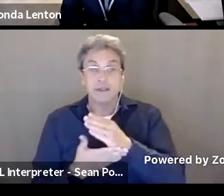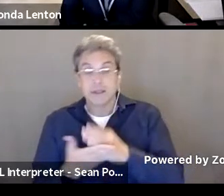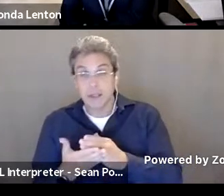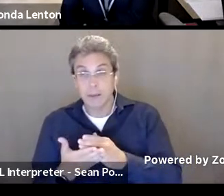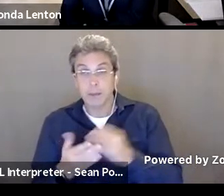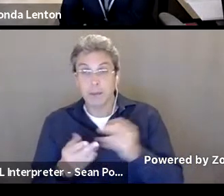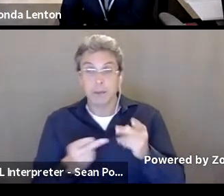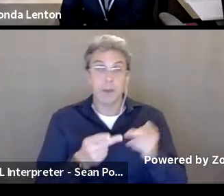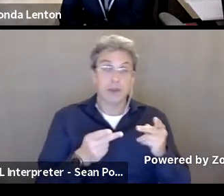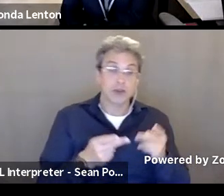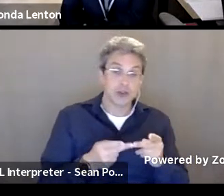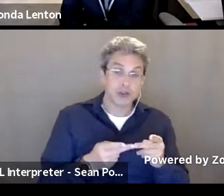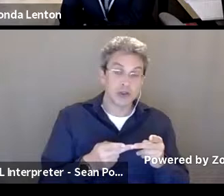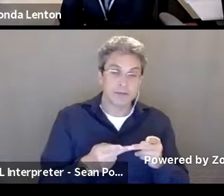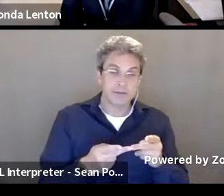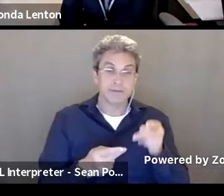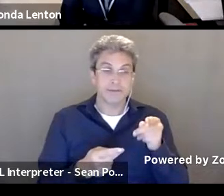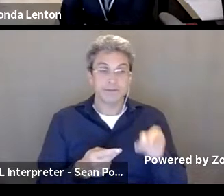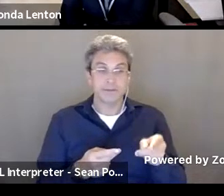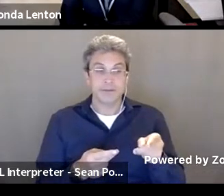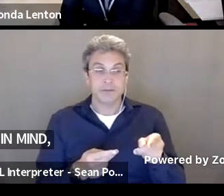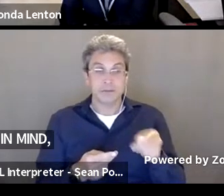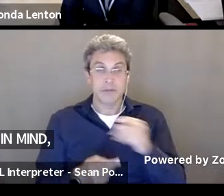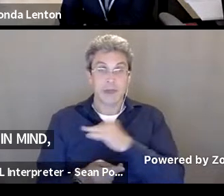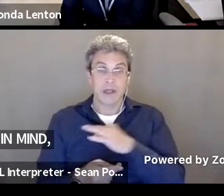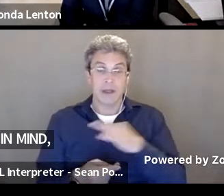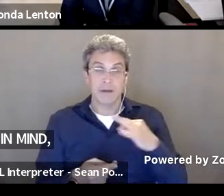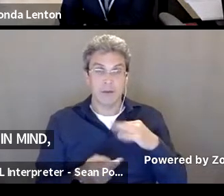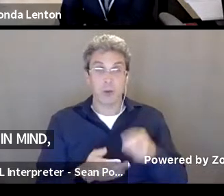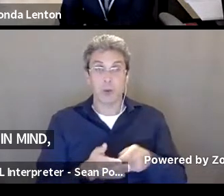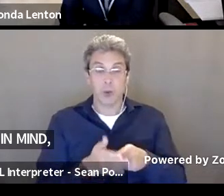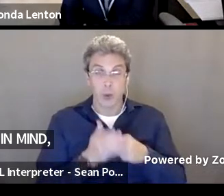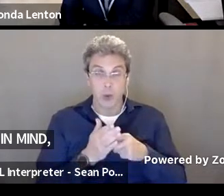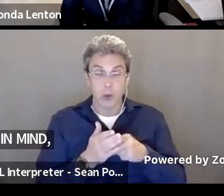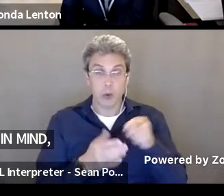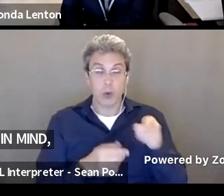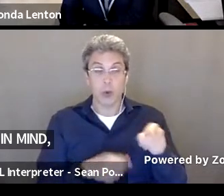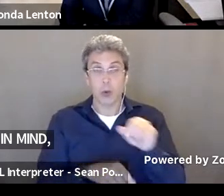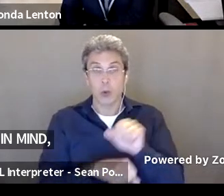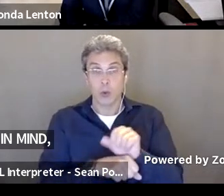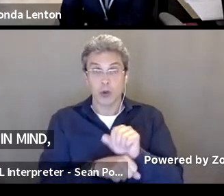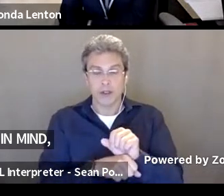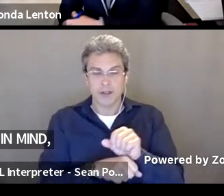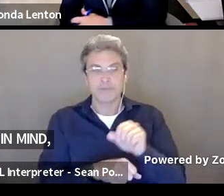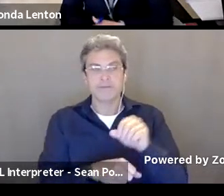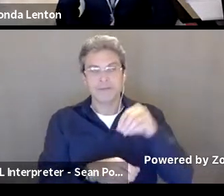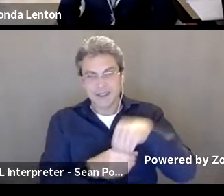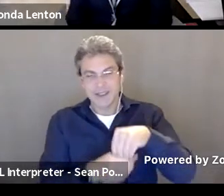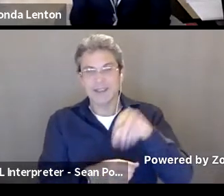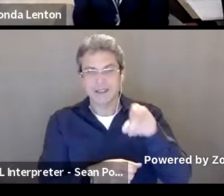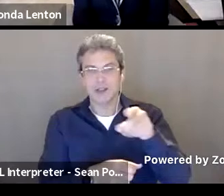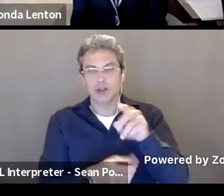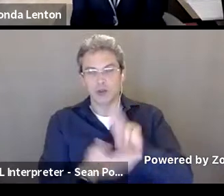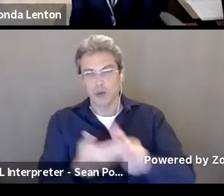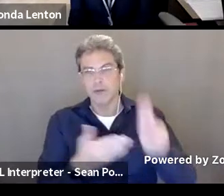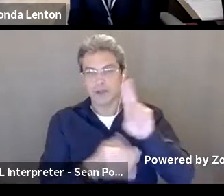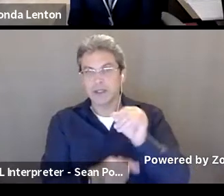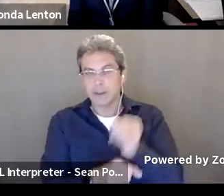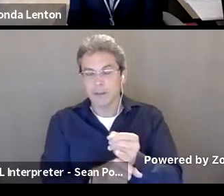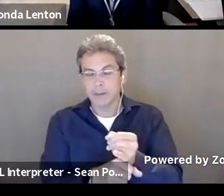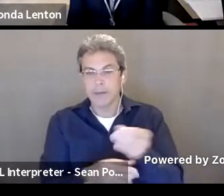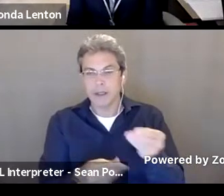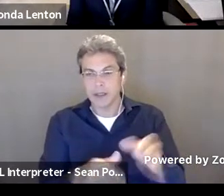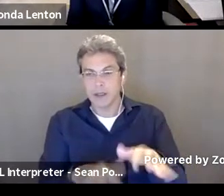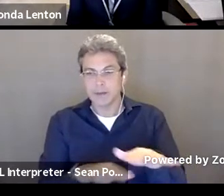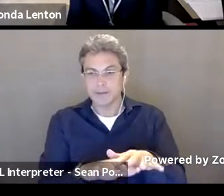positions that staff are required to work on site. So it will